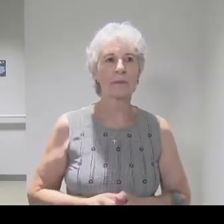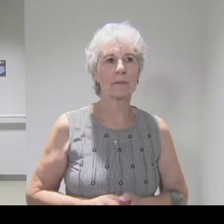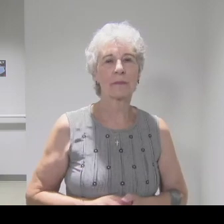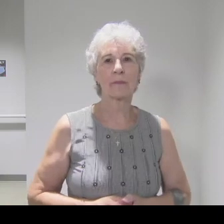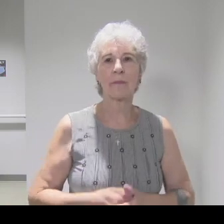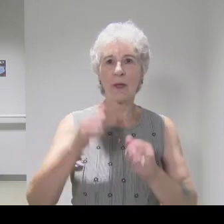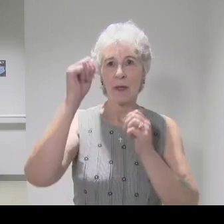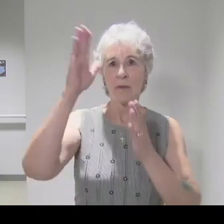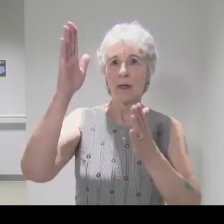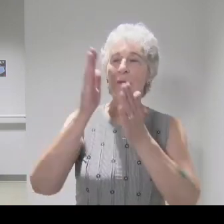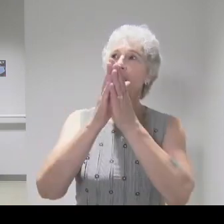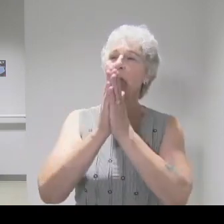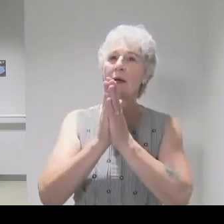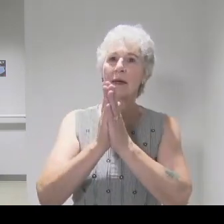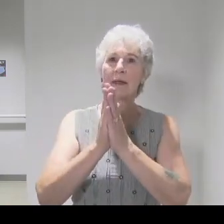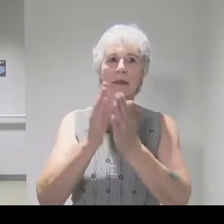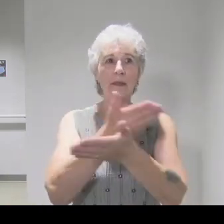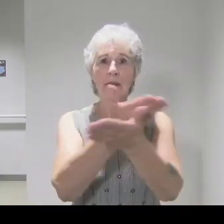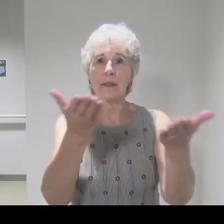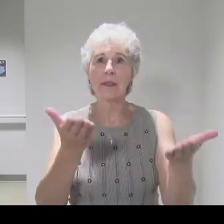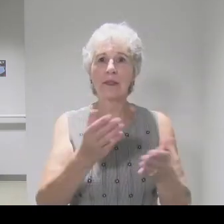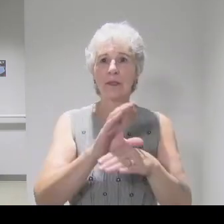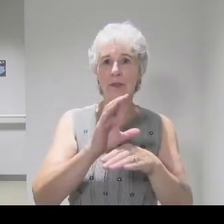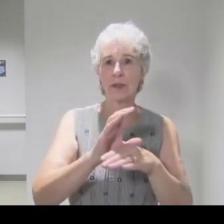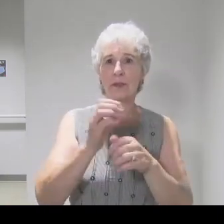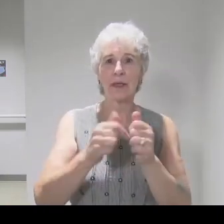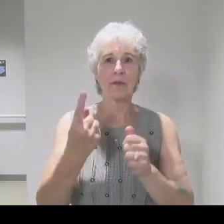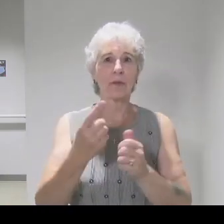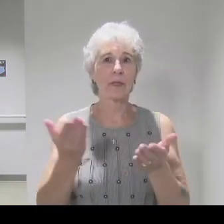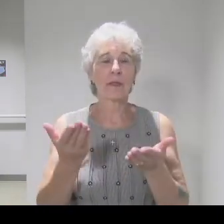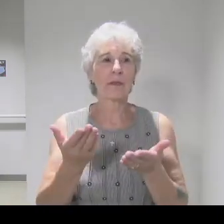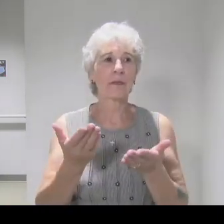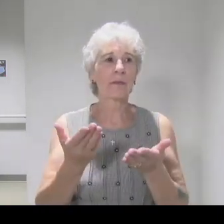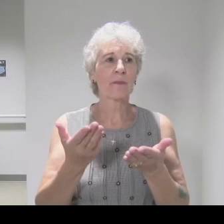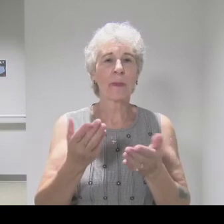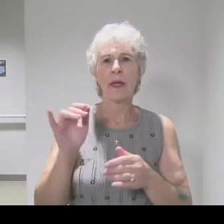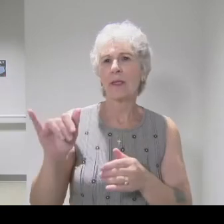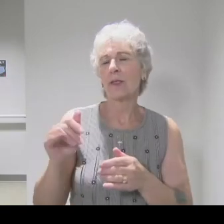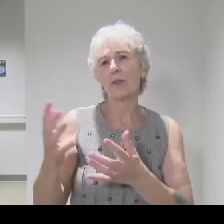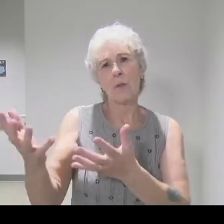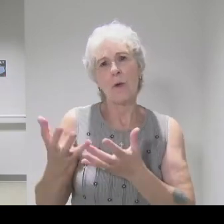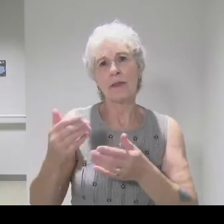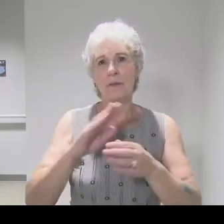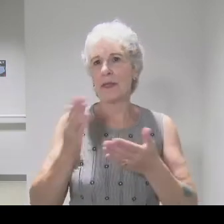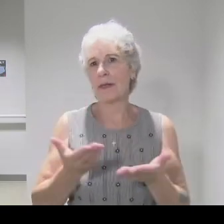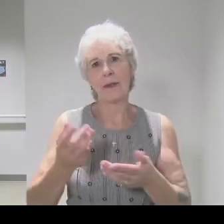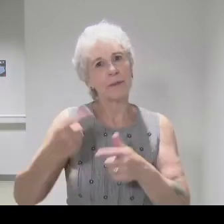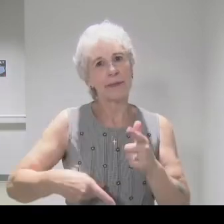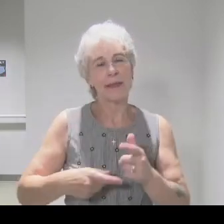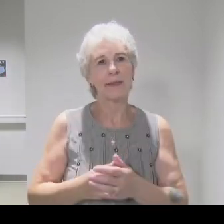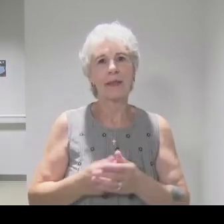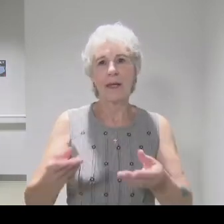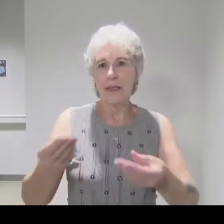Our Father, I do pray for this body, everyone that's here and everyone that couldn't be here today, that you will give us a